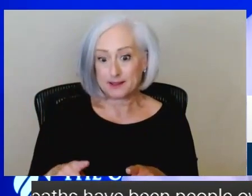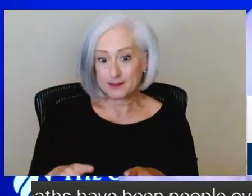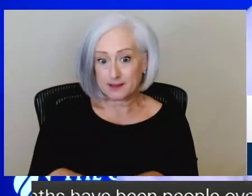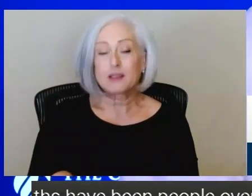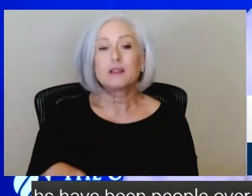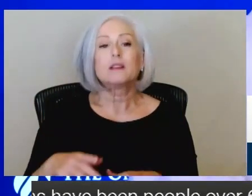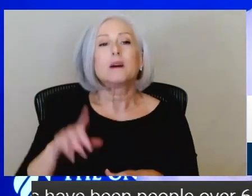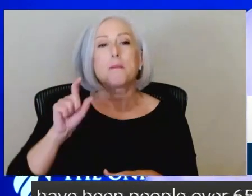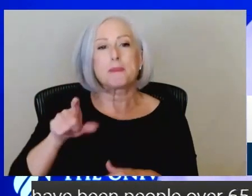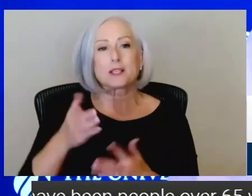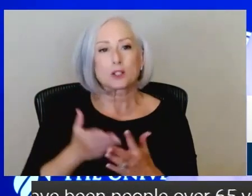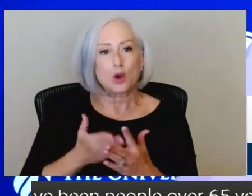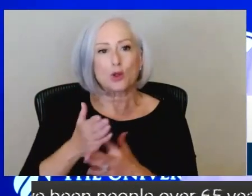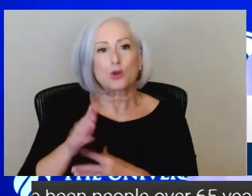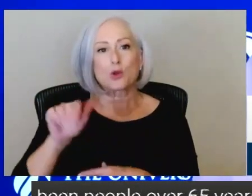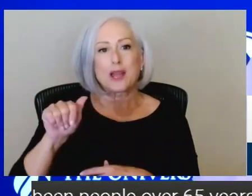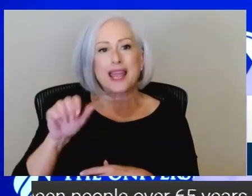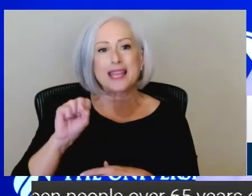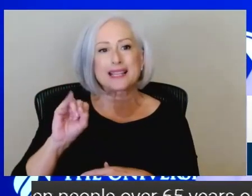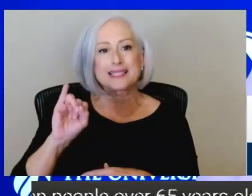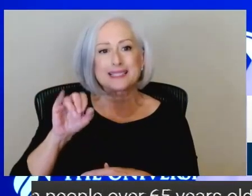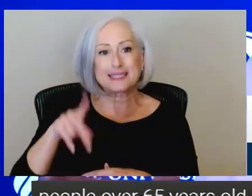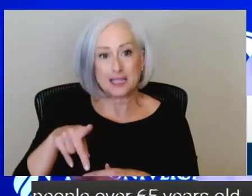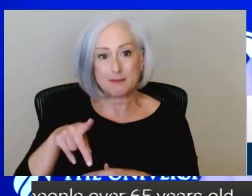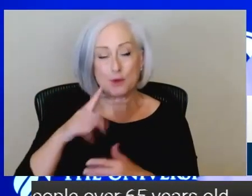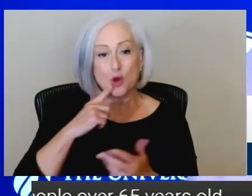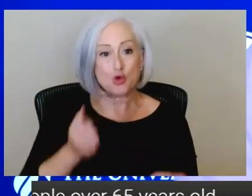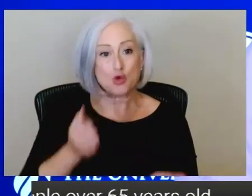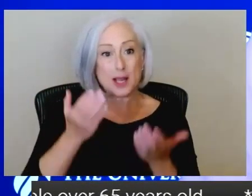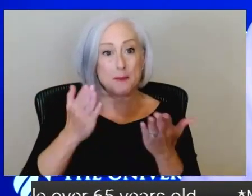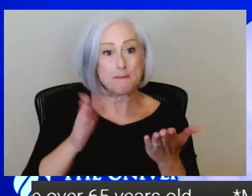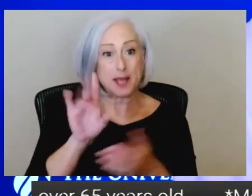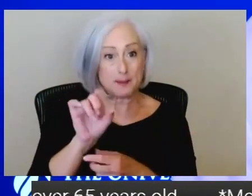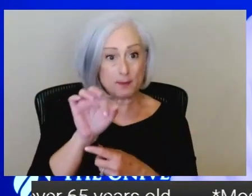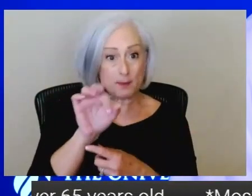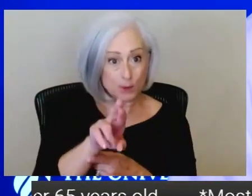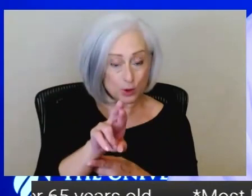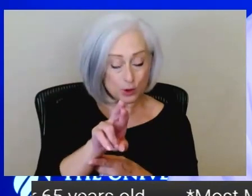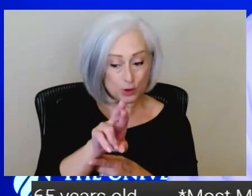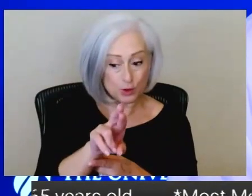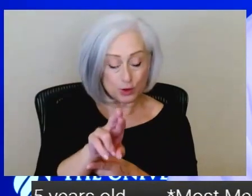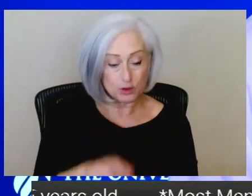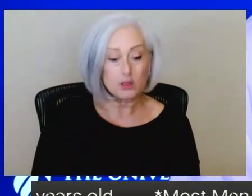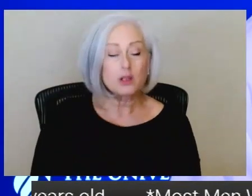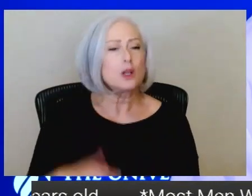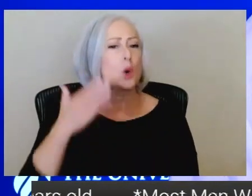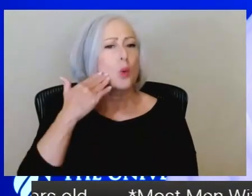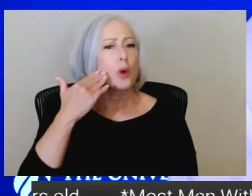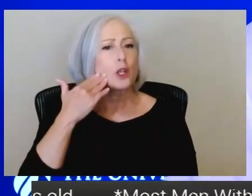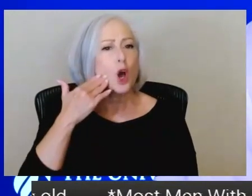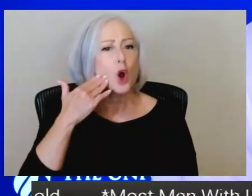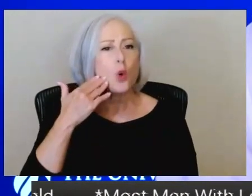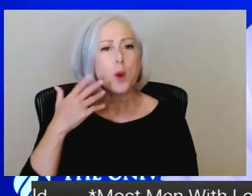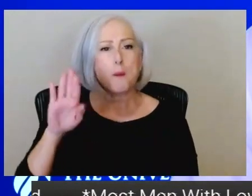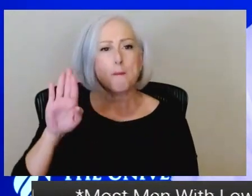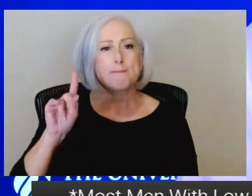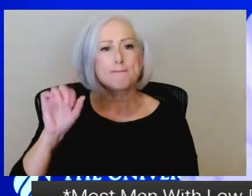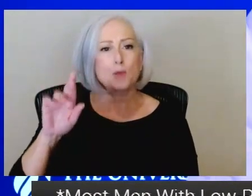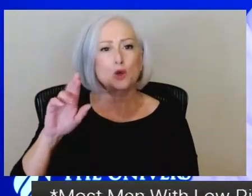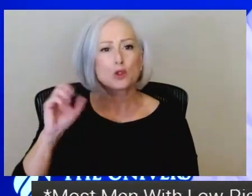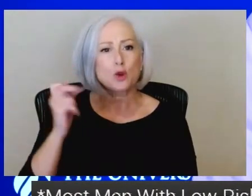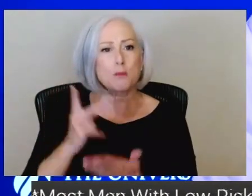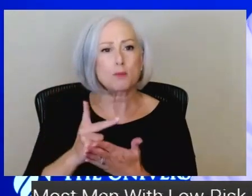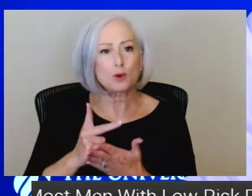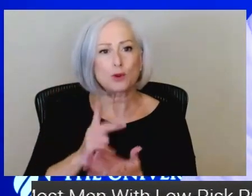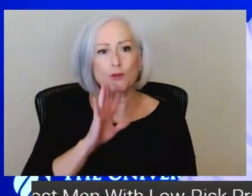makes the recommendations for those boosters, but we know that when the booster recommendation came out for 50 and over, ACIP did not